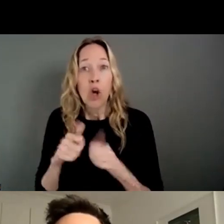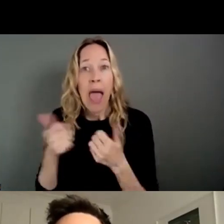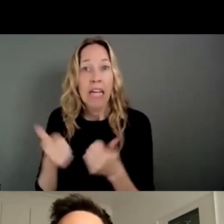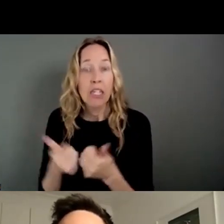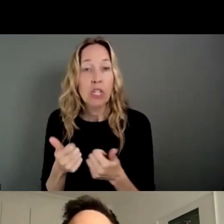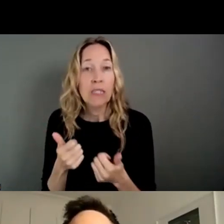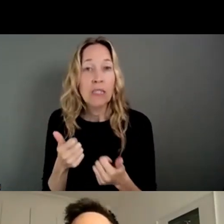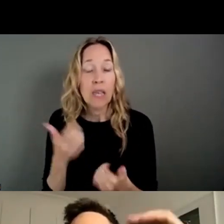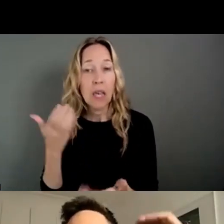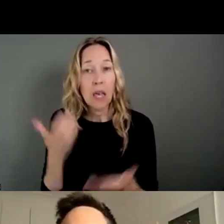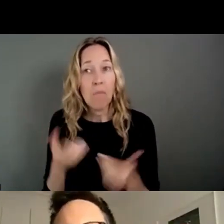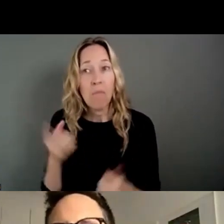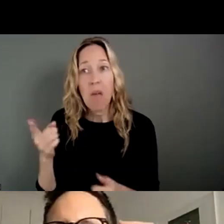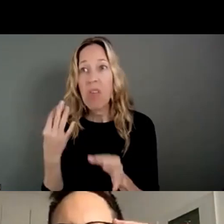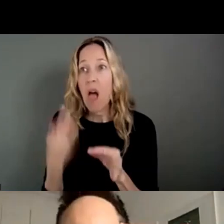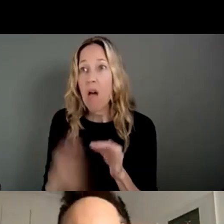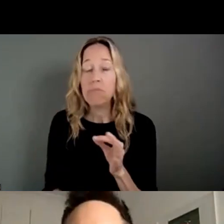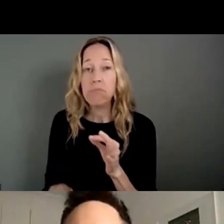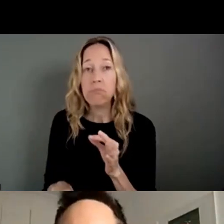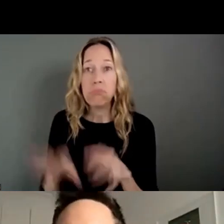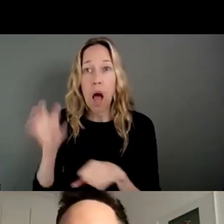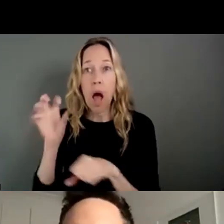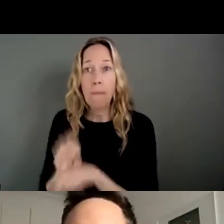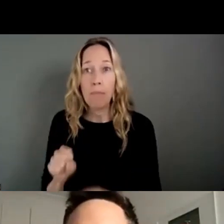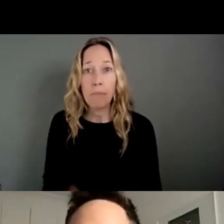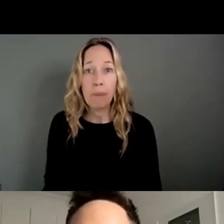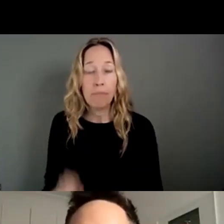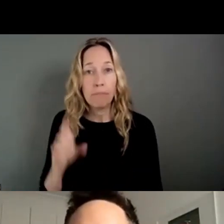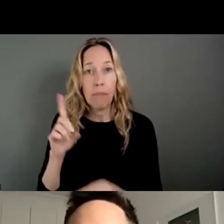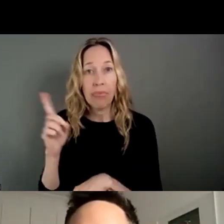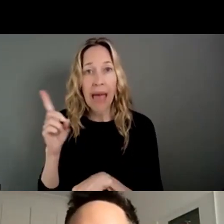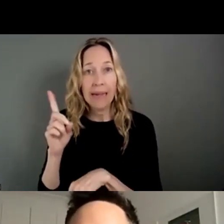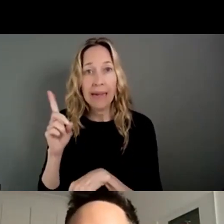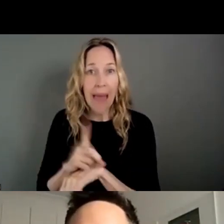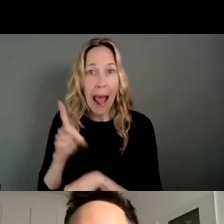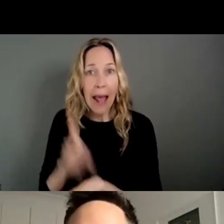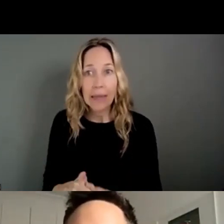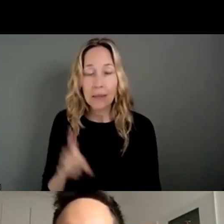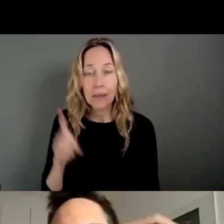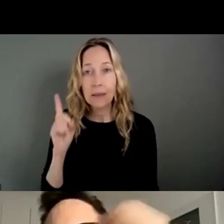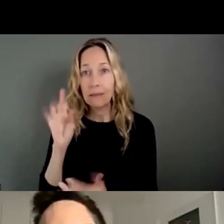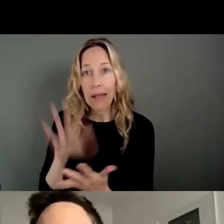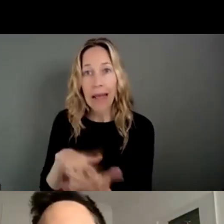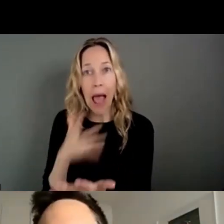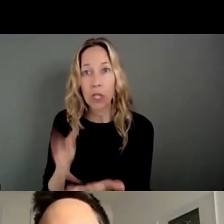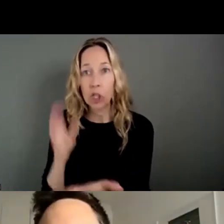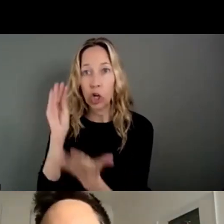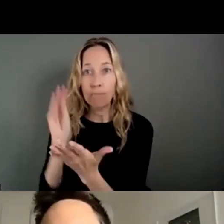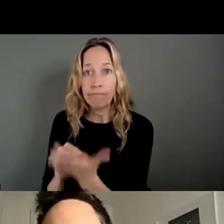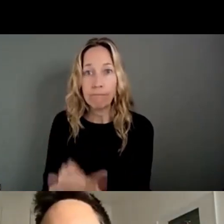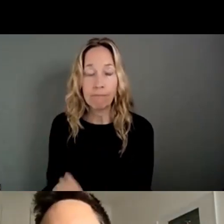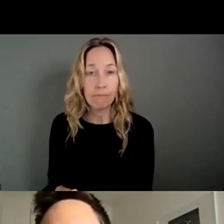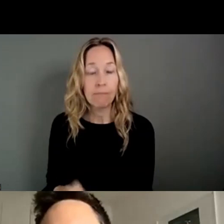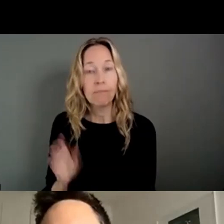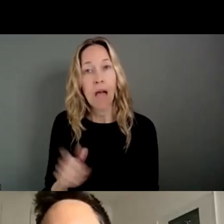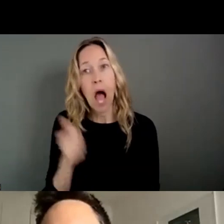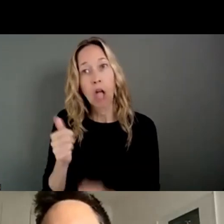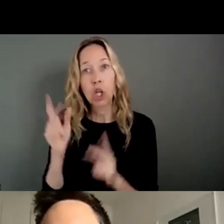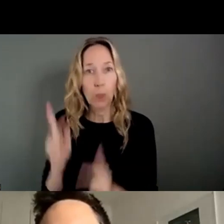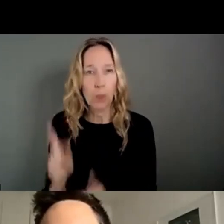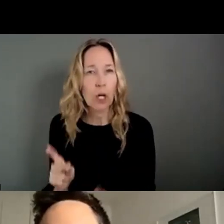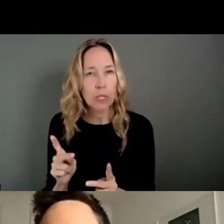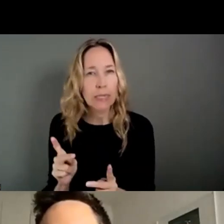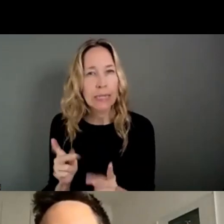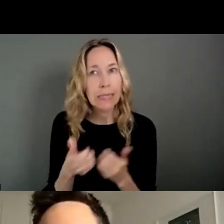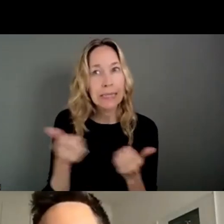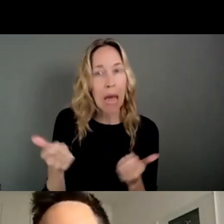And somebody else is kind of in charge of all those other particulars. And I just wanted to follow up to further define,